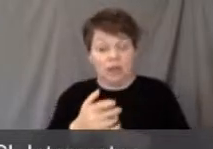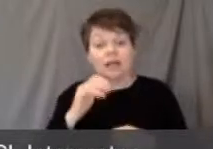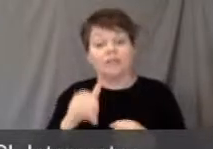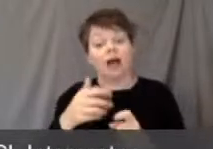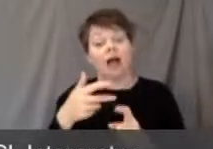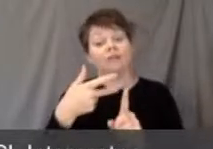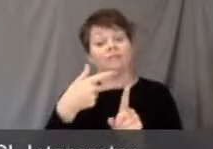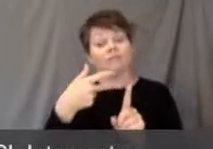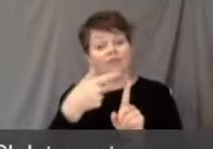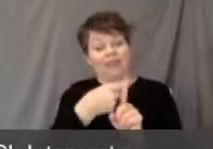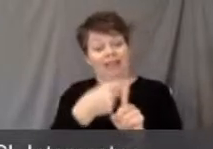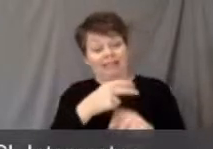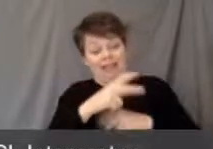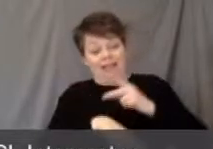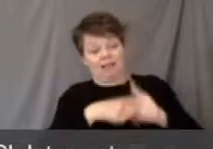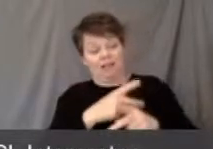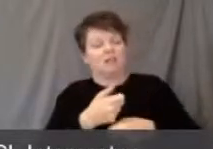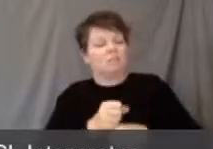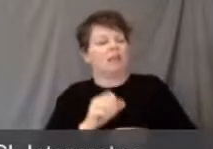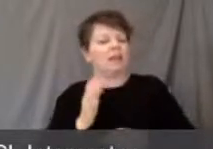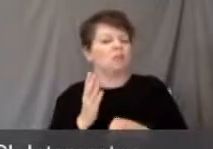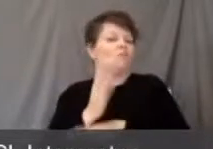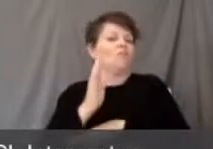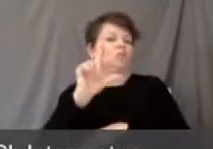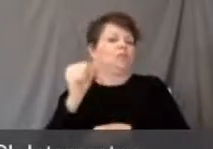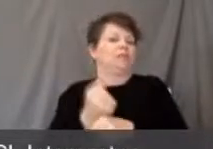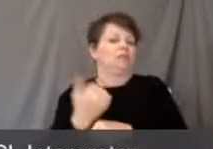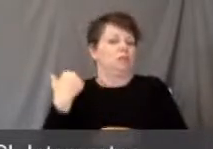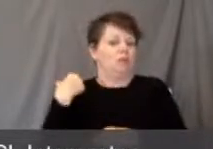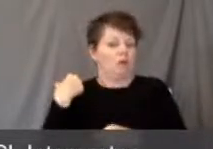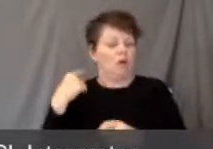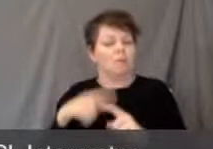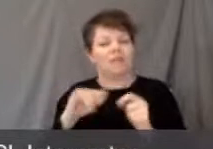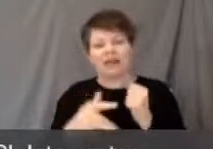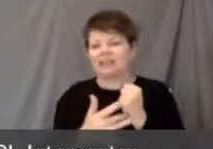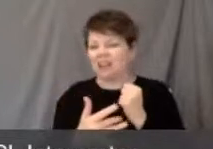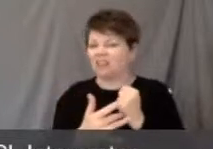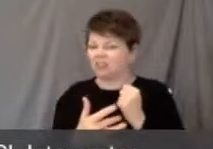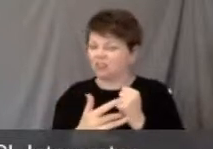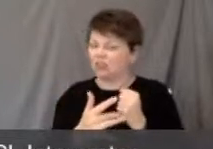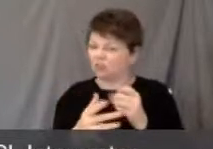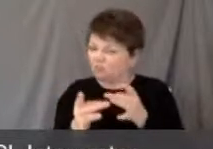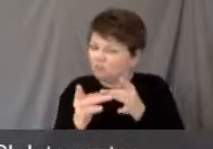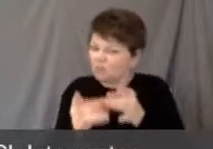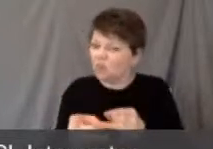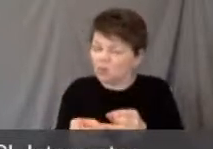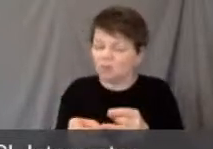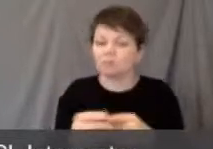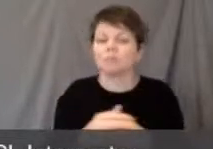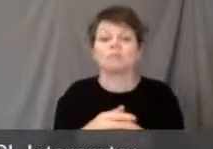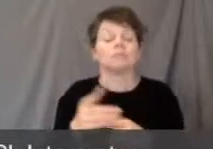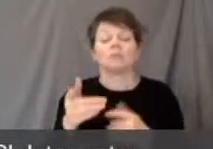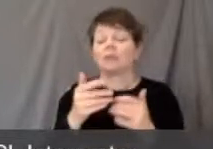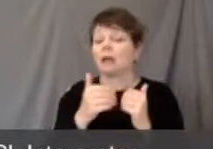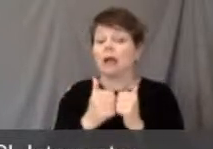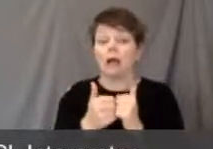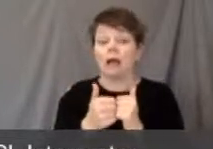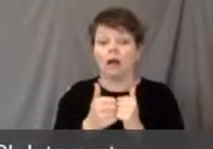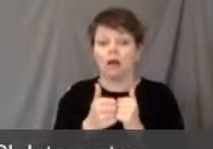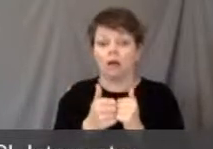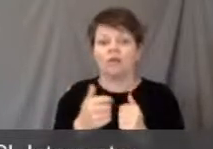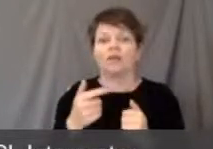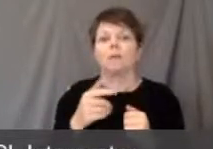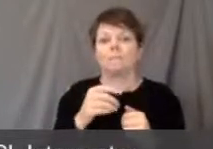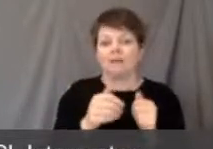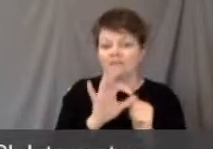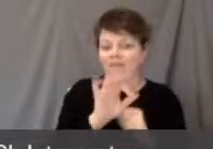20 years ago, but it's a very overall clean technology. It's mostly made of fat, salt, and